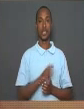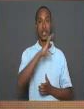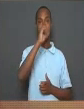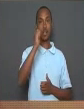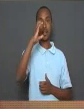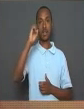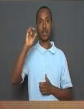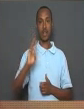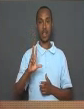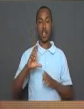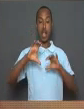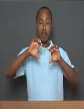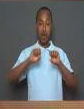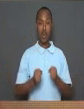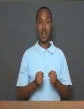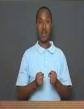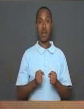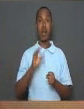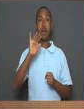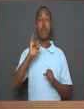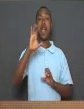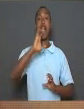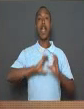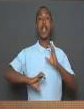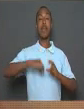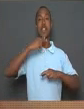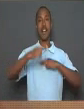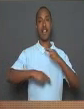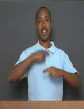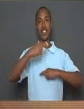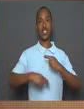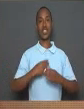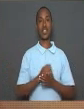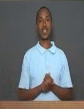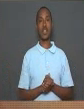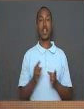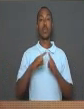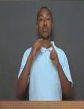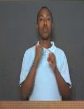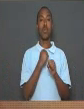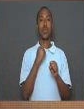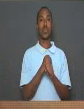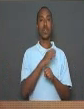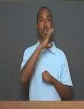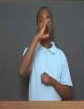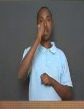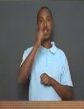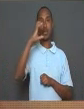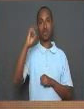Limestone is broken down by a chemical reaction to produce